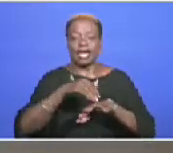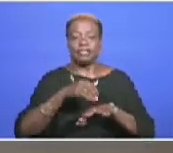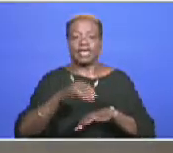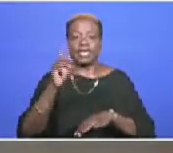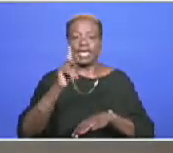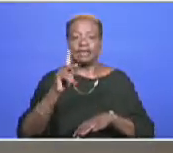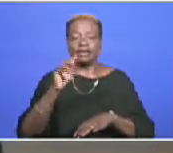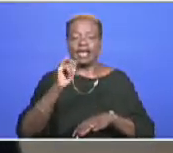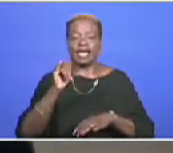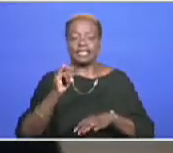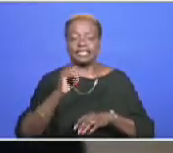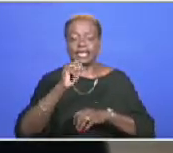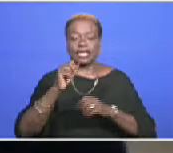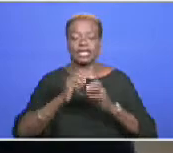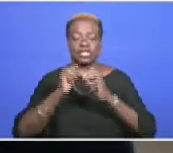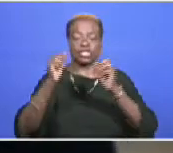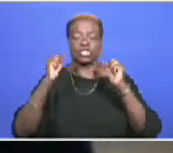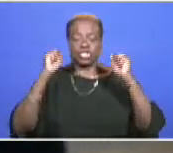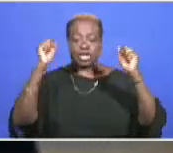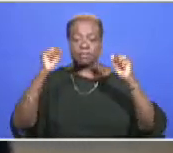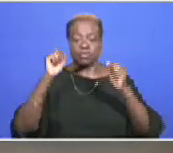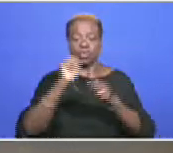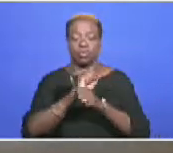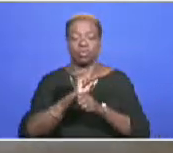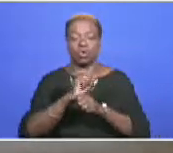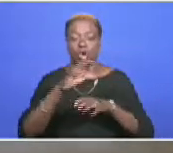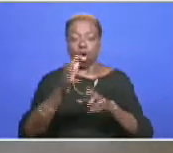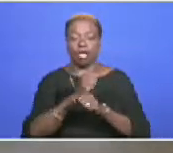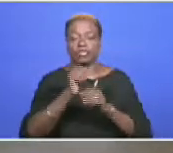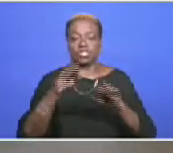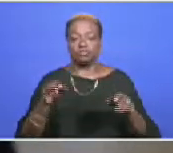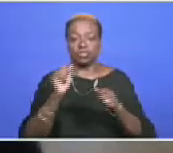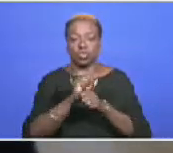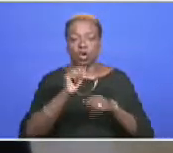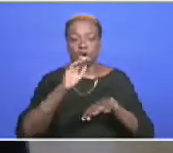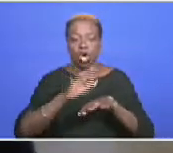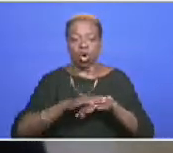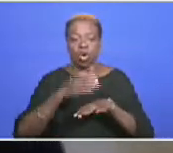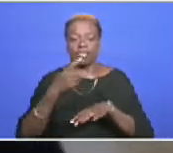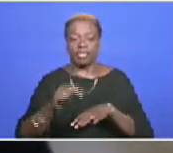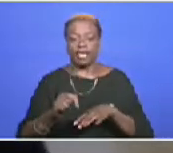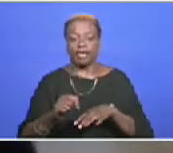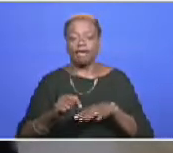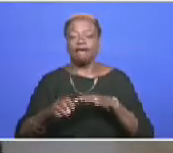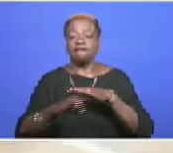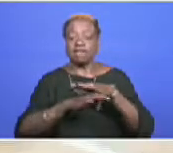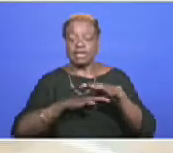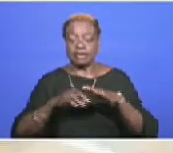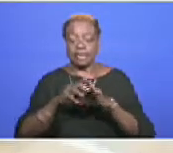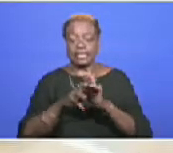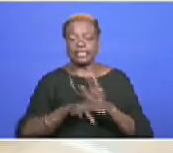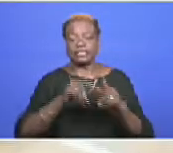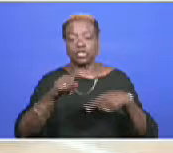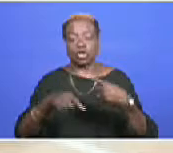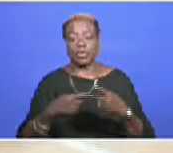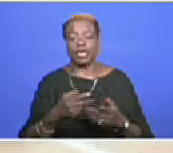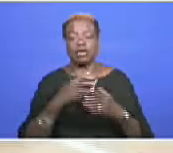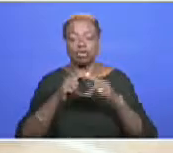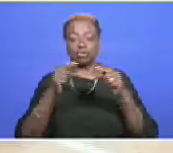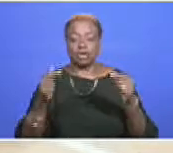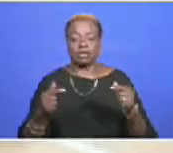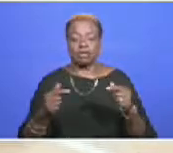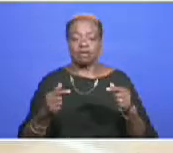to work on their fundamentals, and we've allowed them to play some games as well, so it's going great. For the rest of the camp, we want